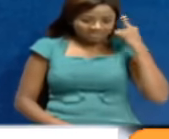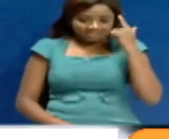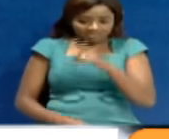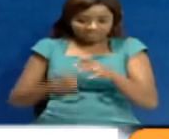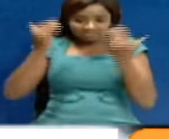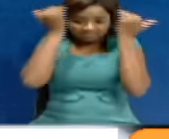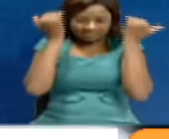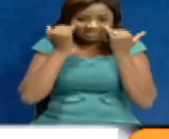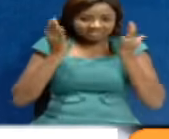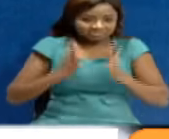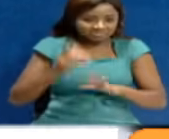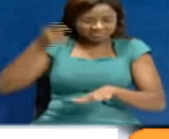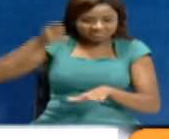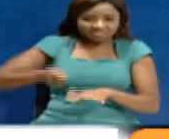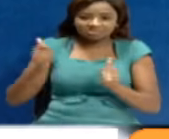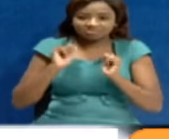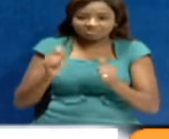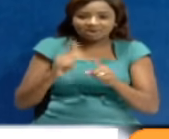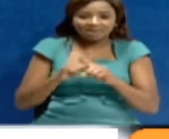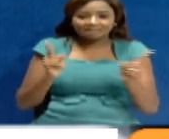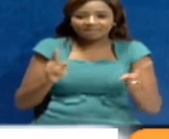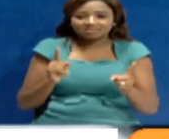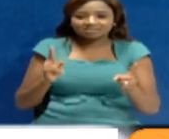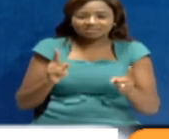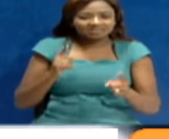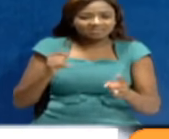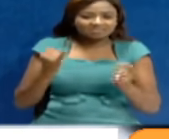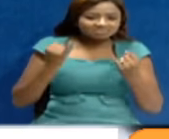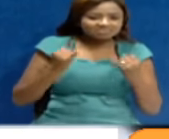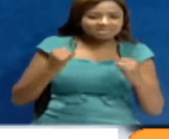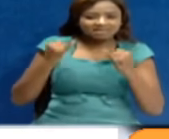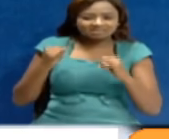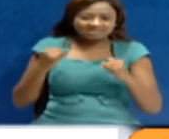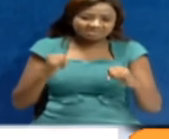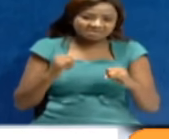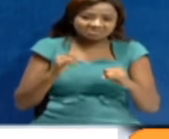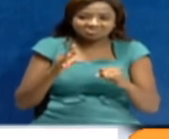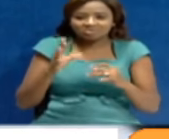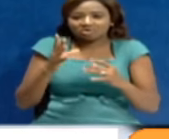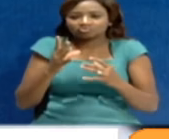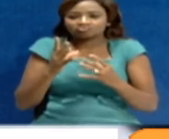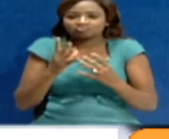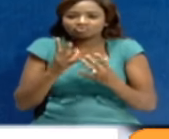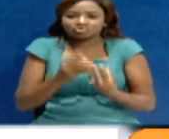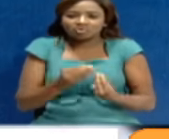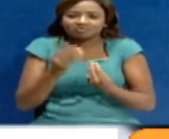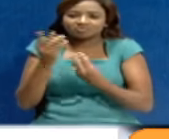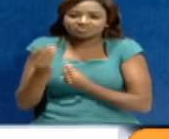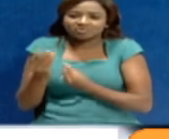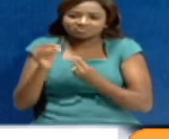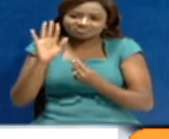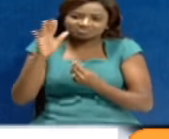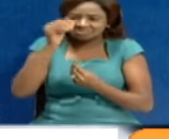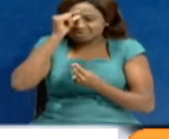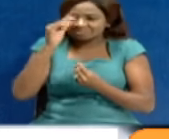ruling, but maybe because of the political environment, whatever, he tried to give the government a soft landing. And so me, I look at it that